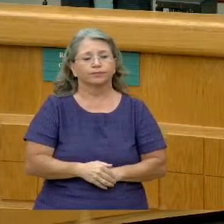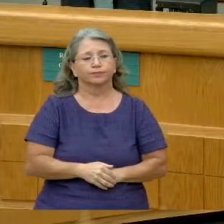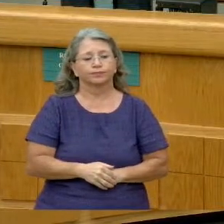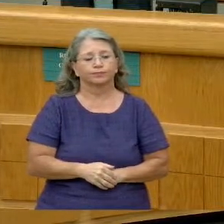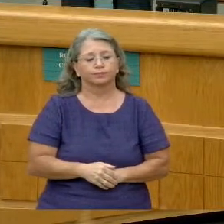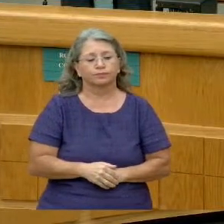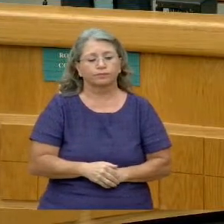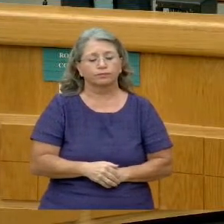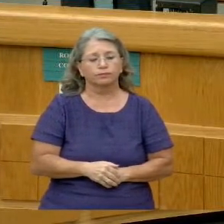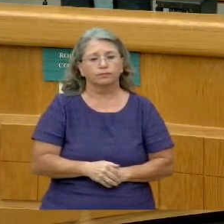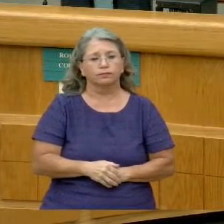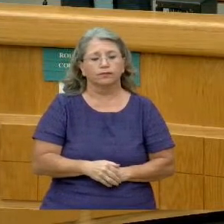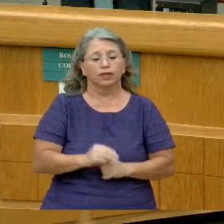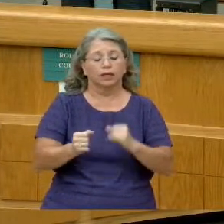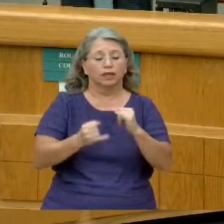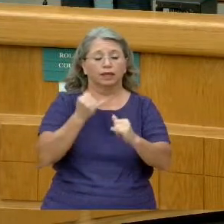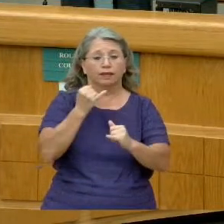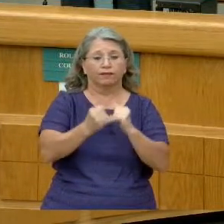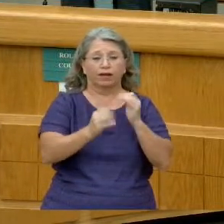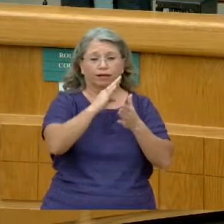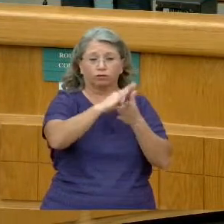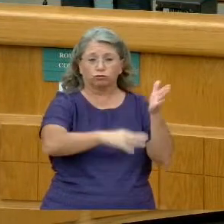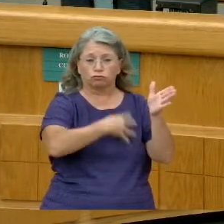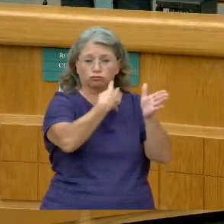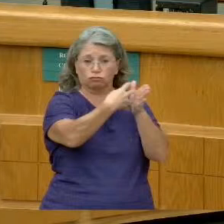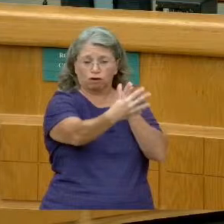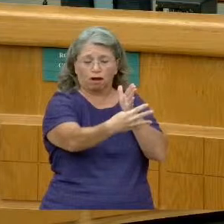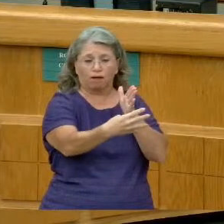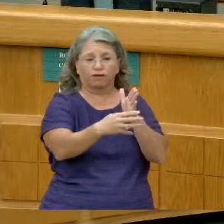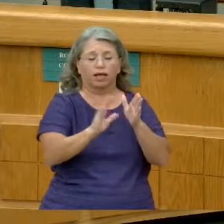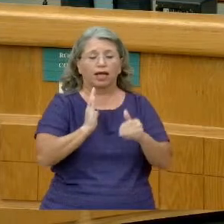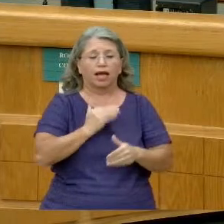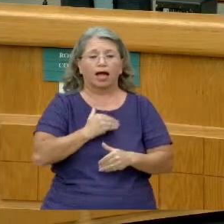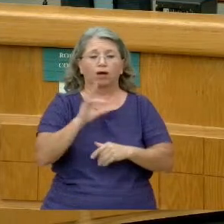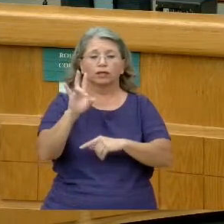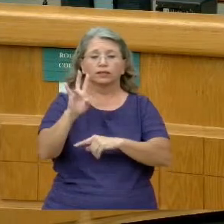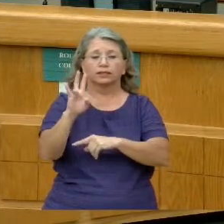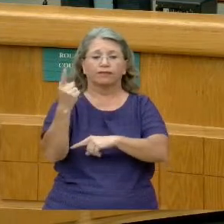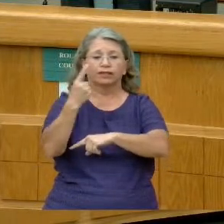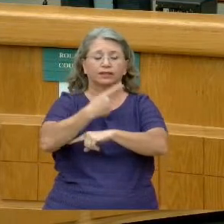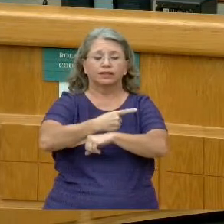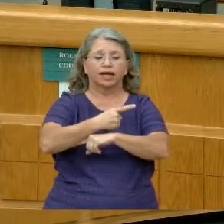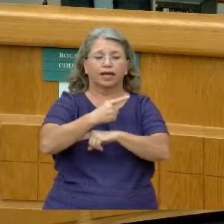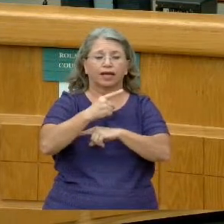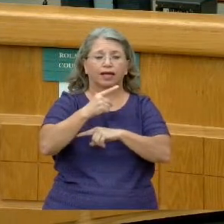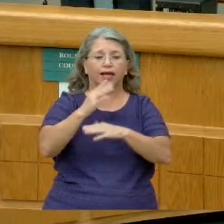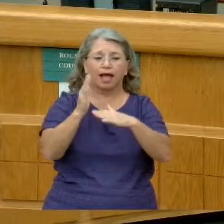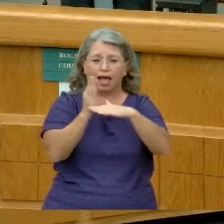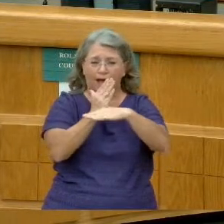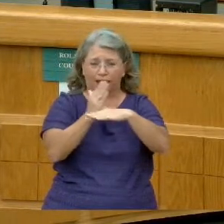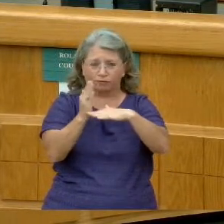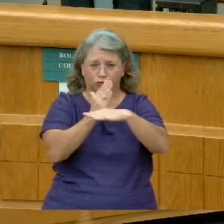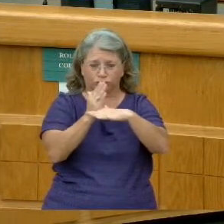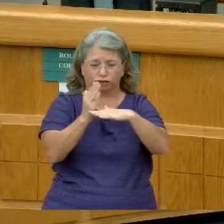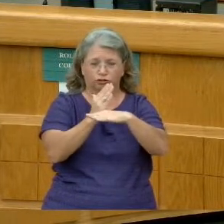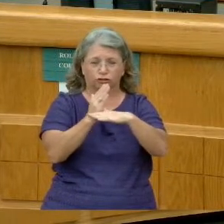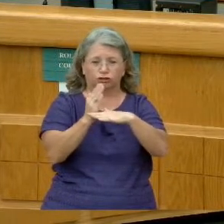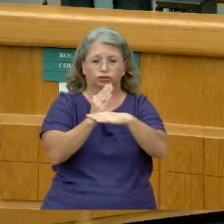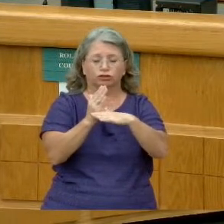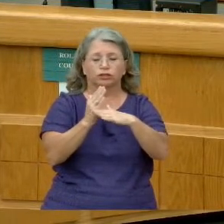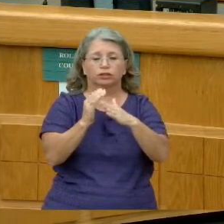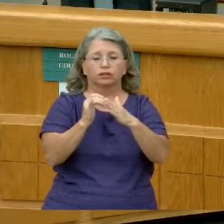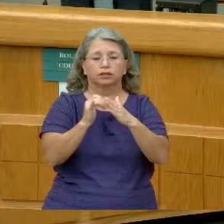And then our final chart is our running 7-day average time-lapse or time sequential